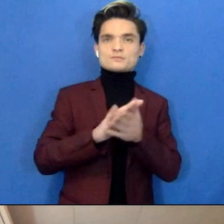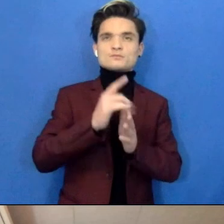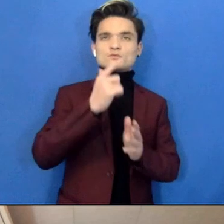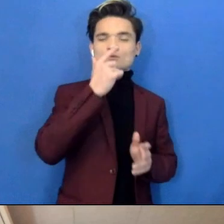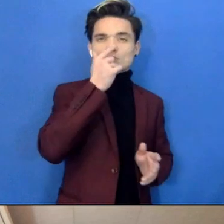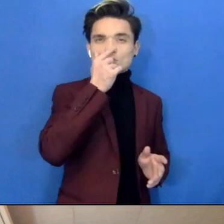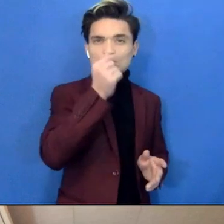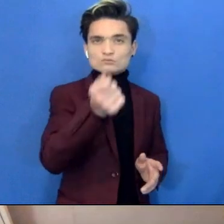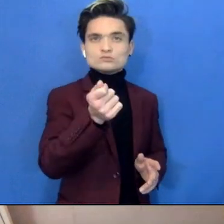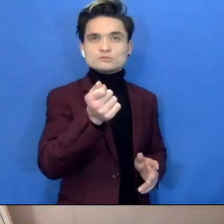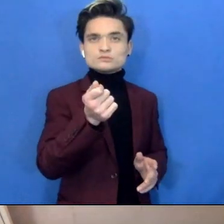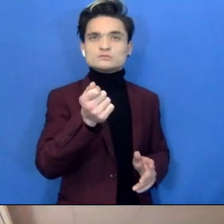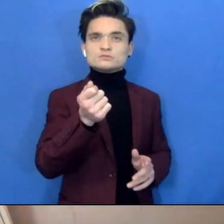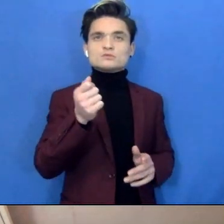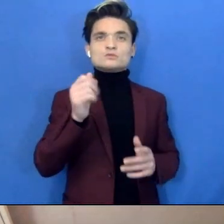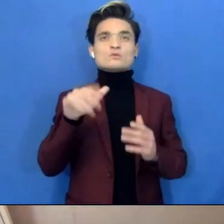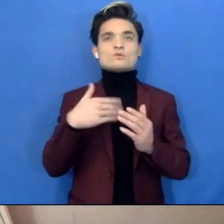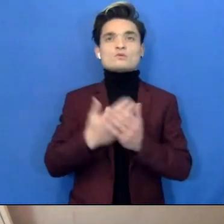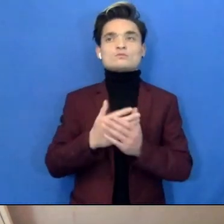body. And